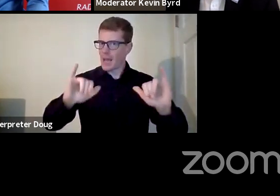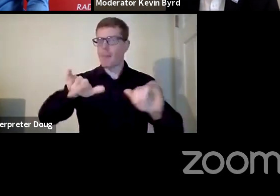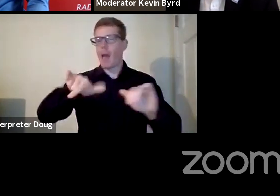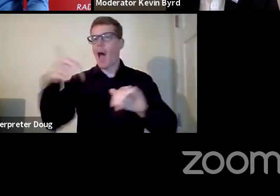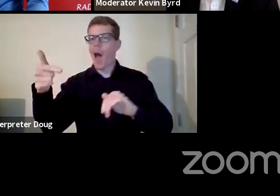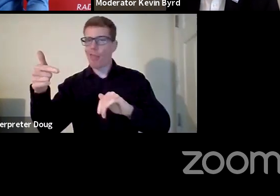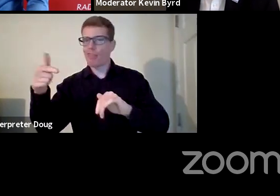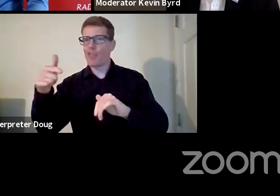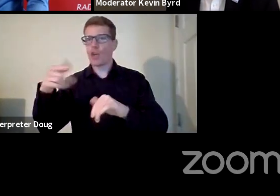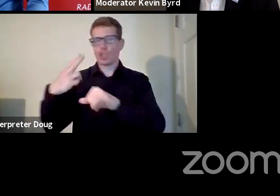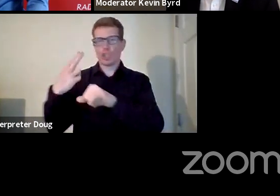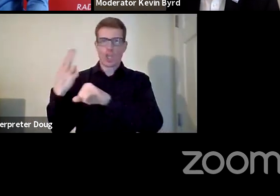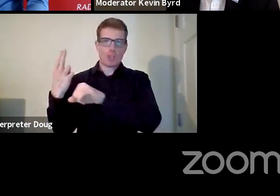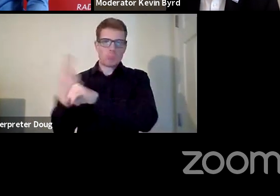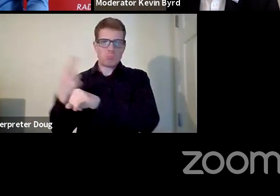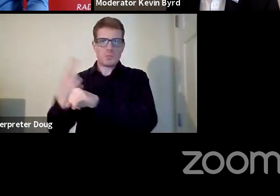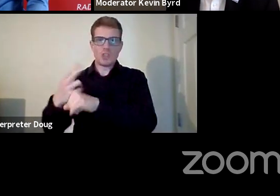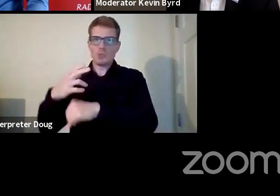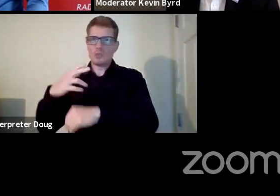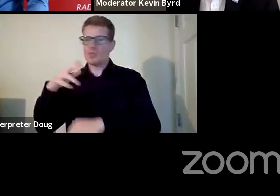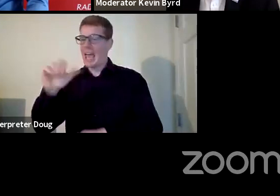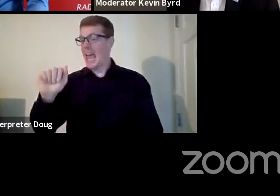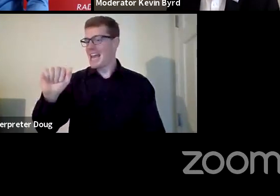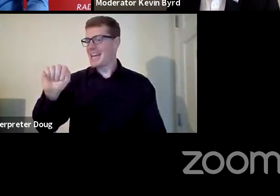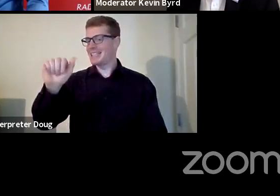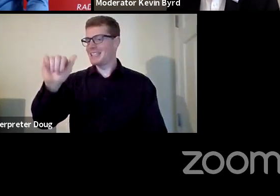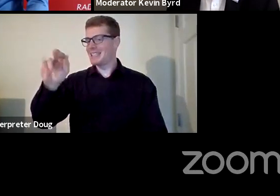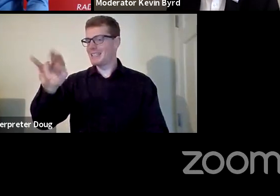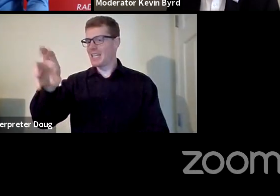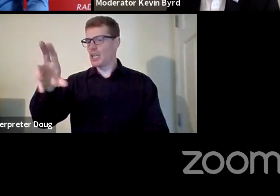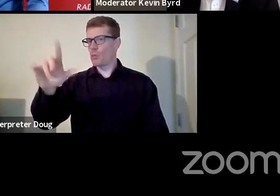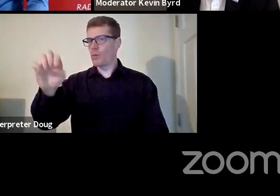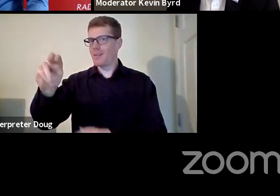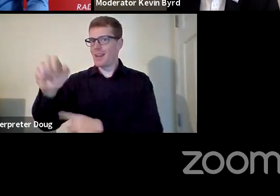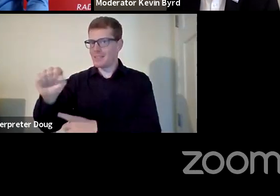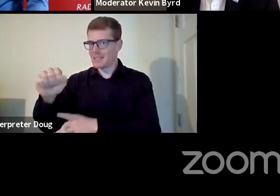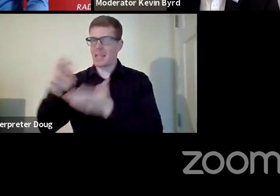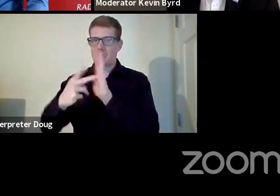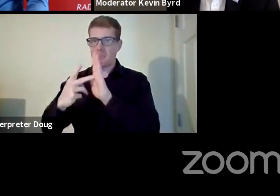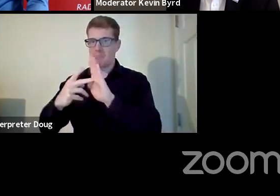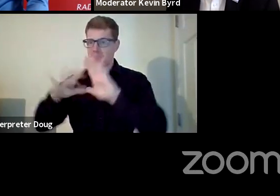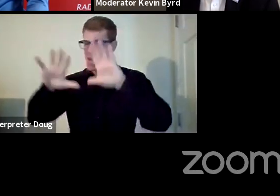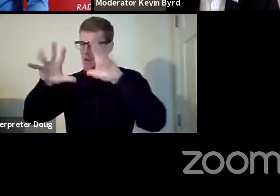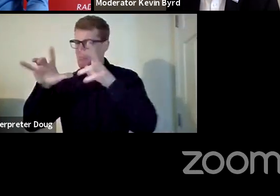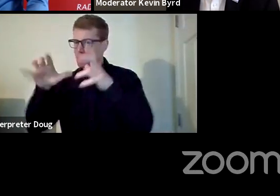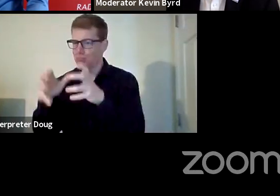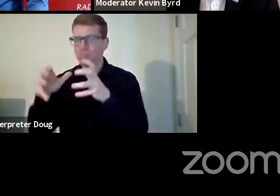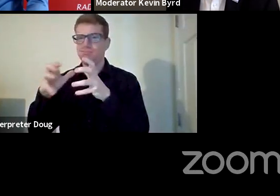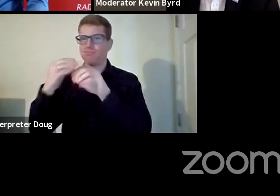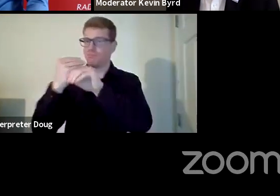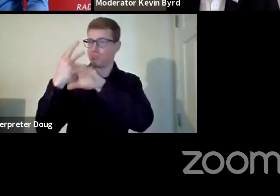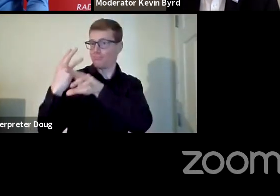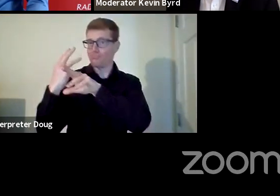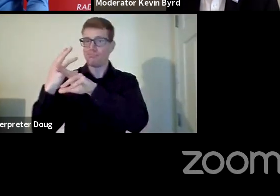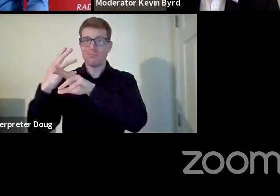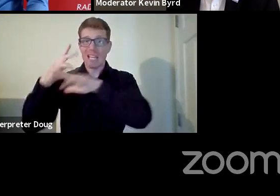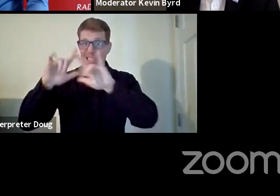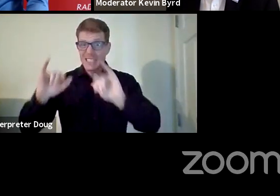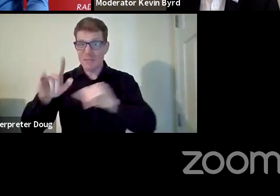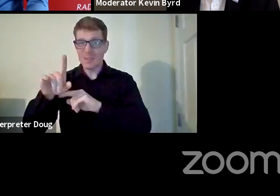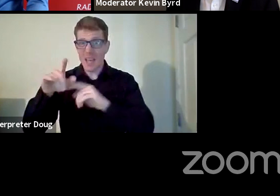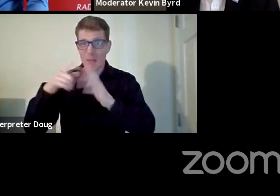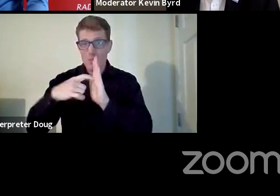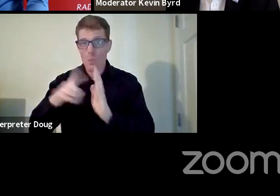of classes totally remotely. And then on September 8th, we will start bringing students